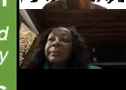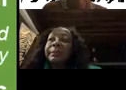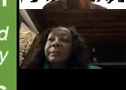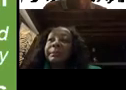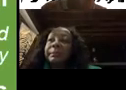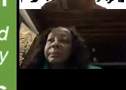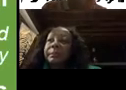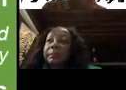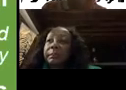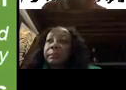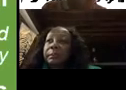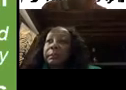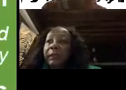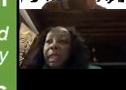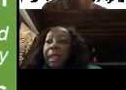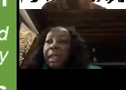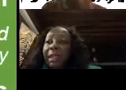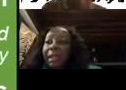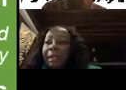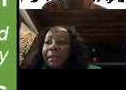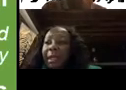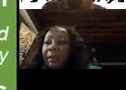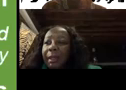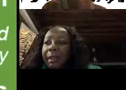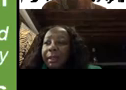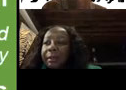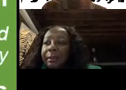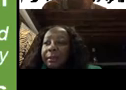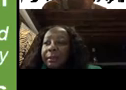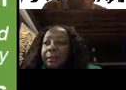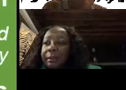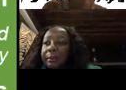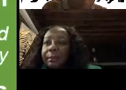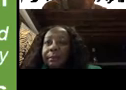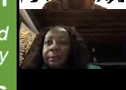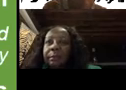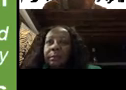Hi. Hi, Senator Hunter. Hello, how are you?